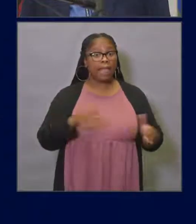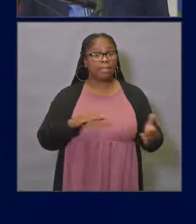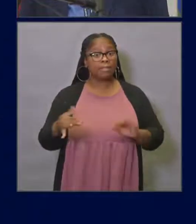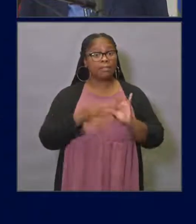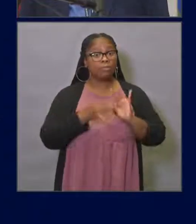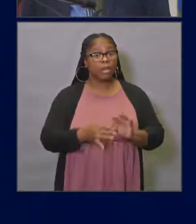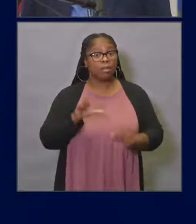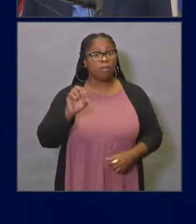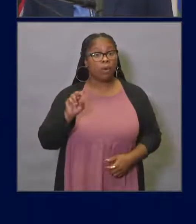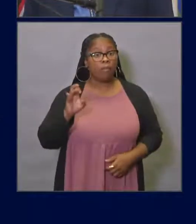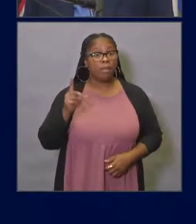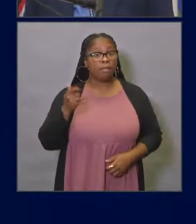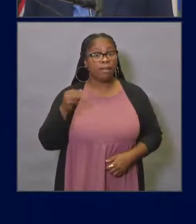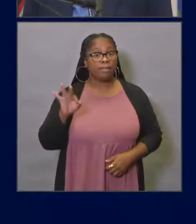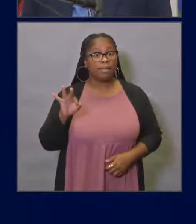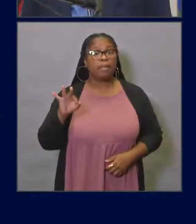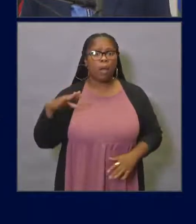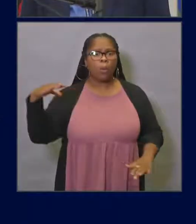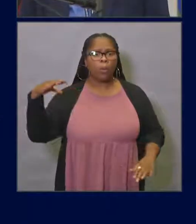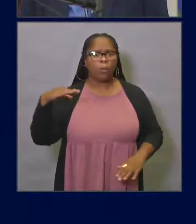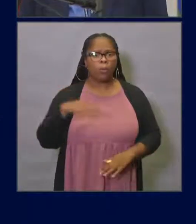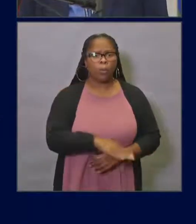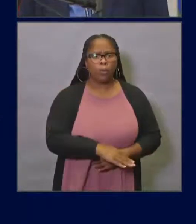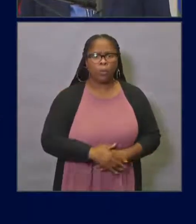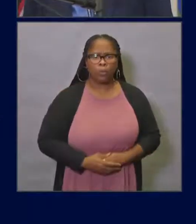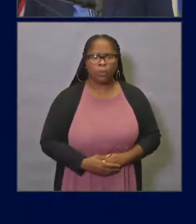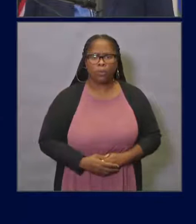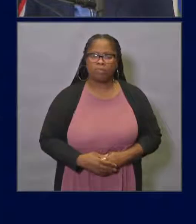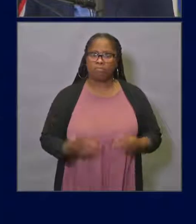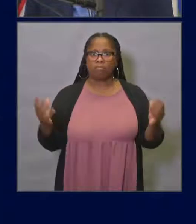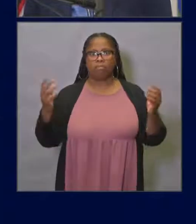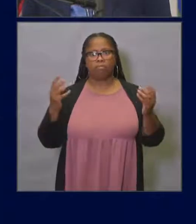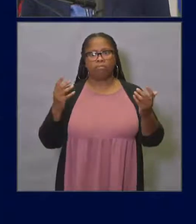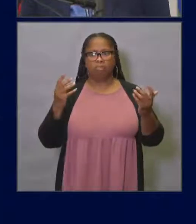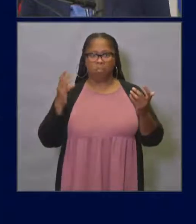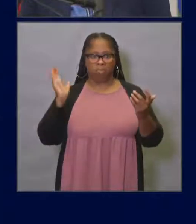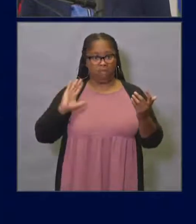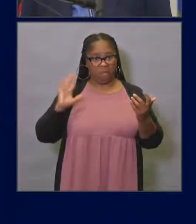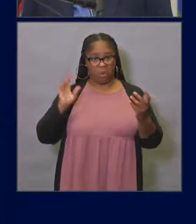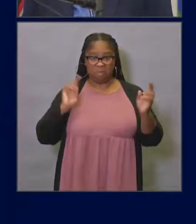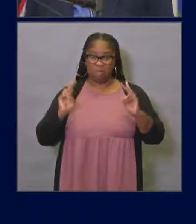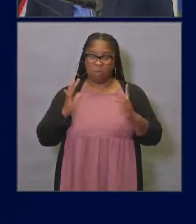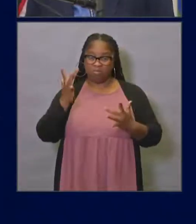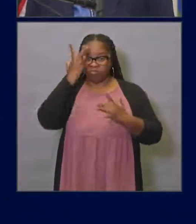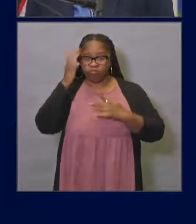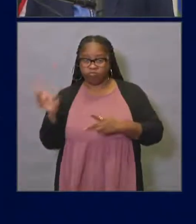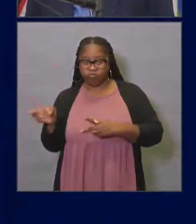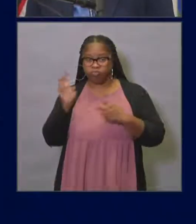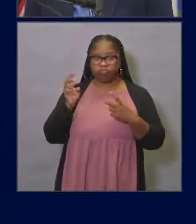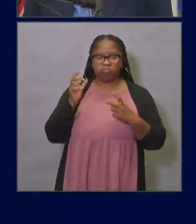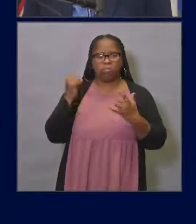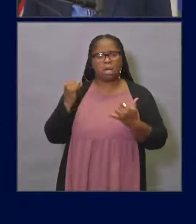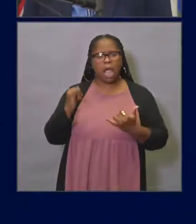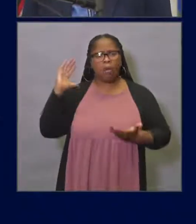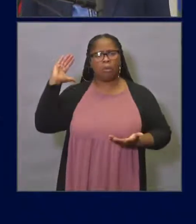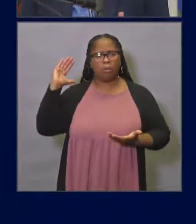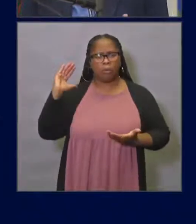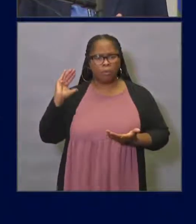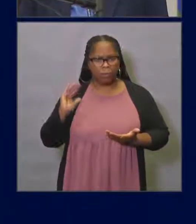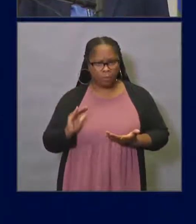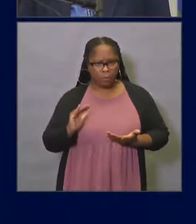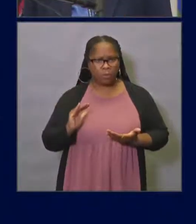This is due to an overall decrease in people becoming seriously ill from the virus, and also due to the ability of